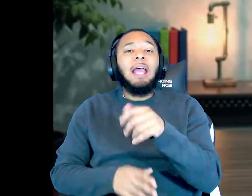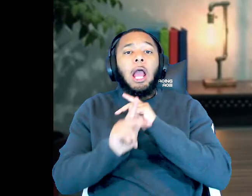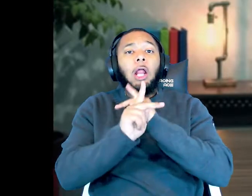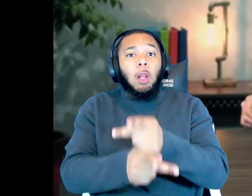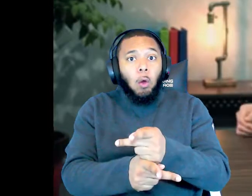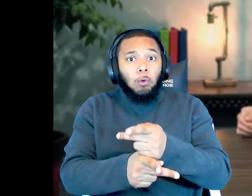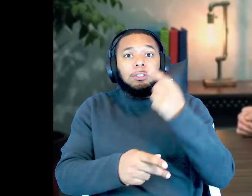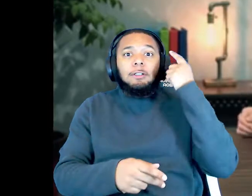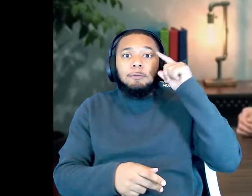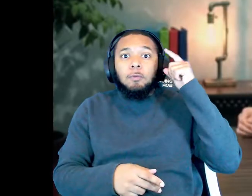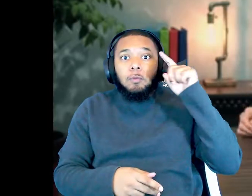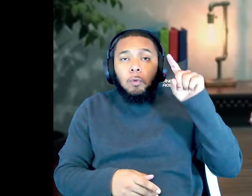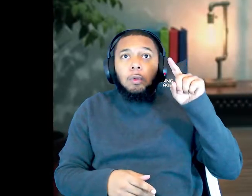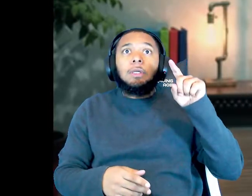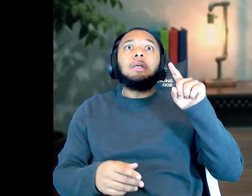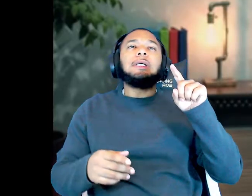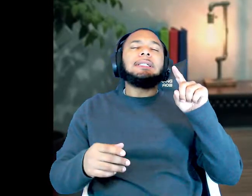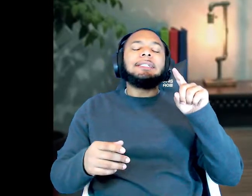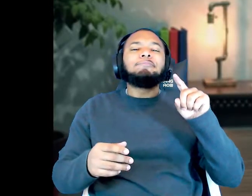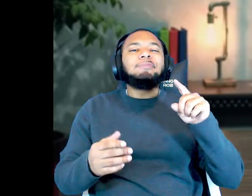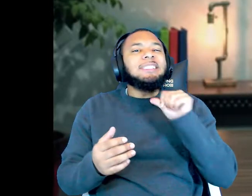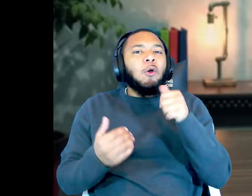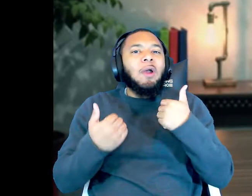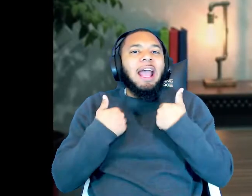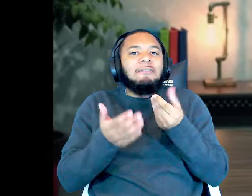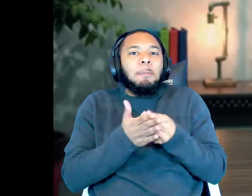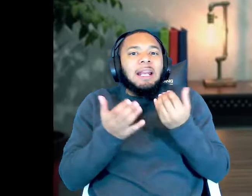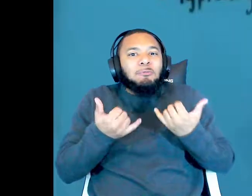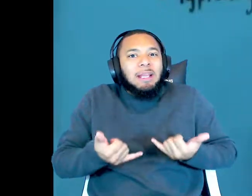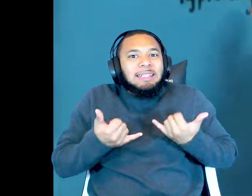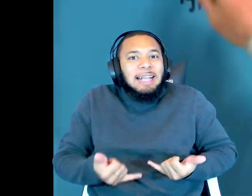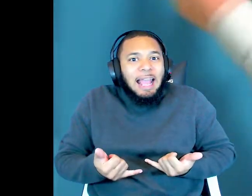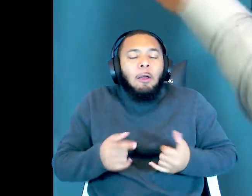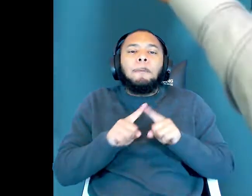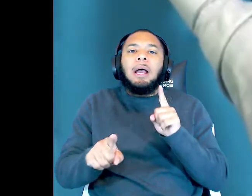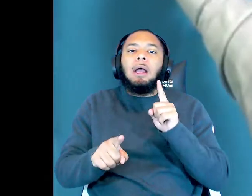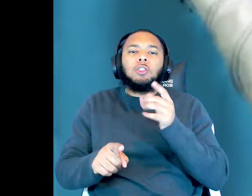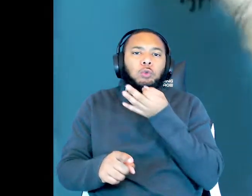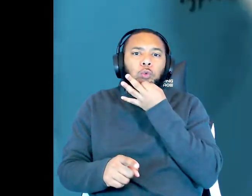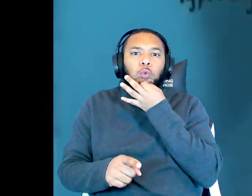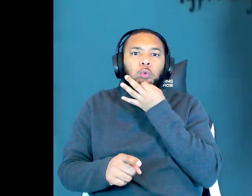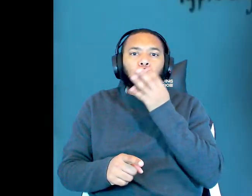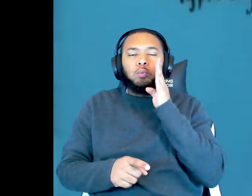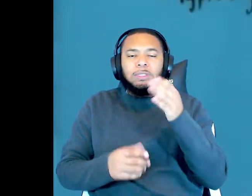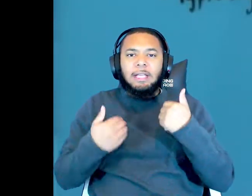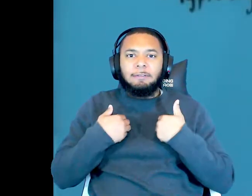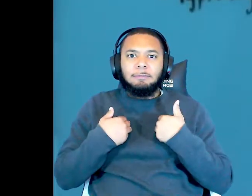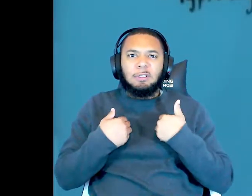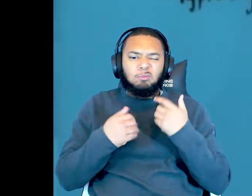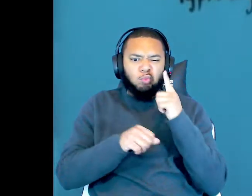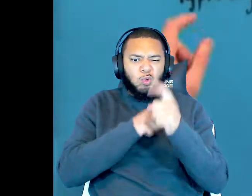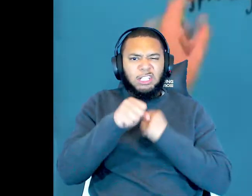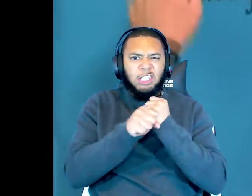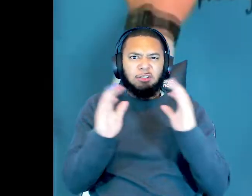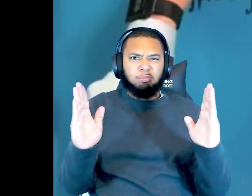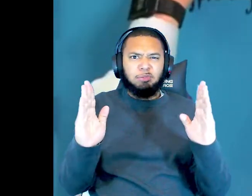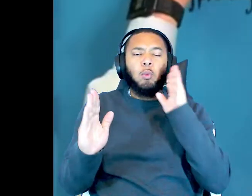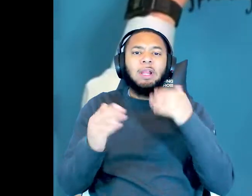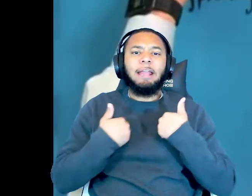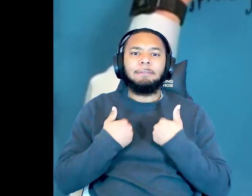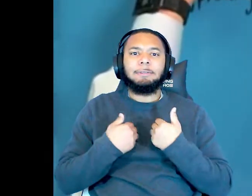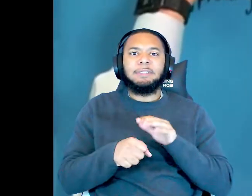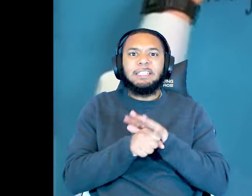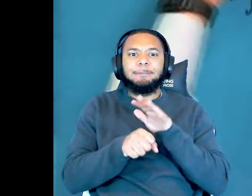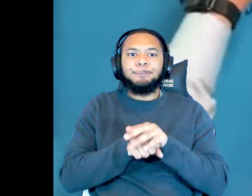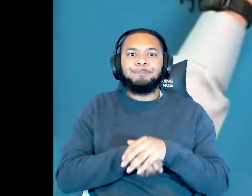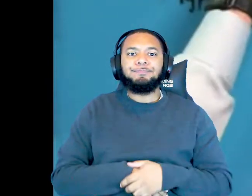know you're going to have it in less than a year. Let's look at some of the details. So you have a single payment loan.